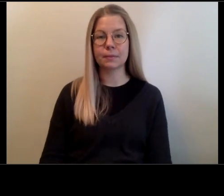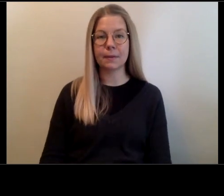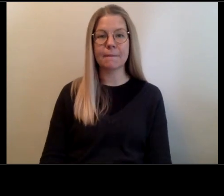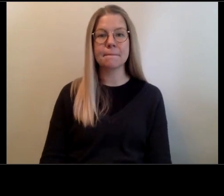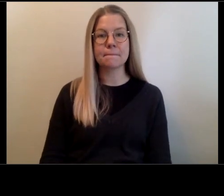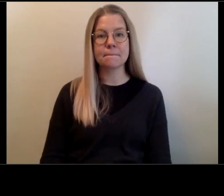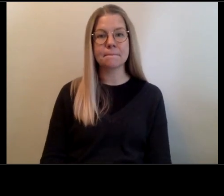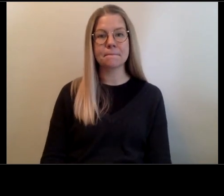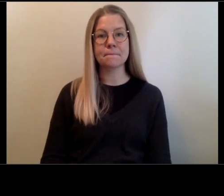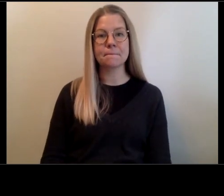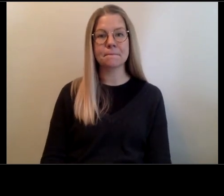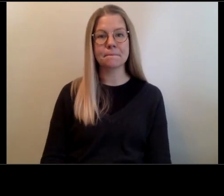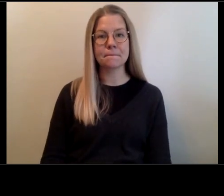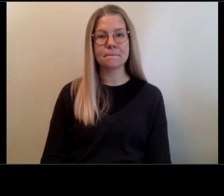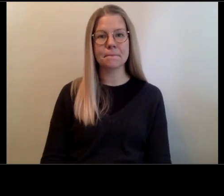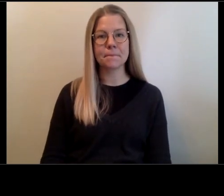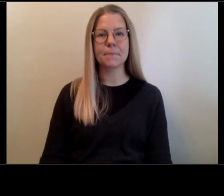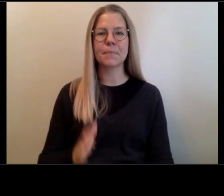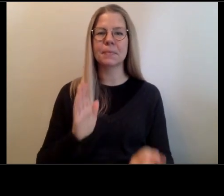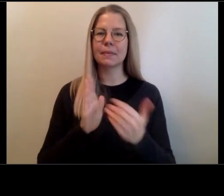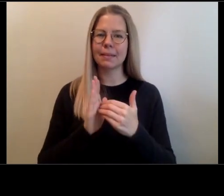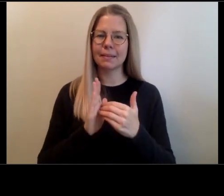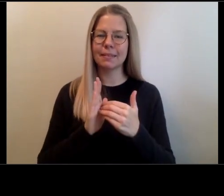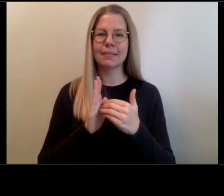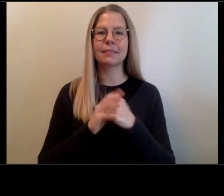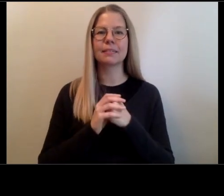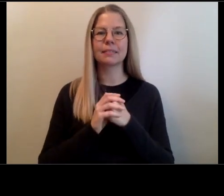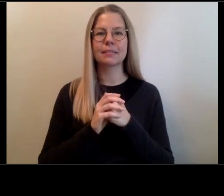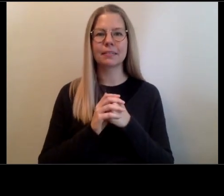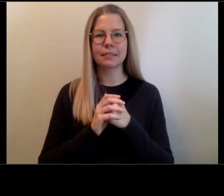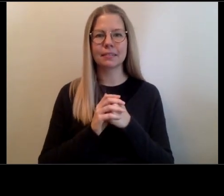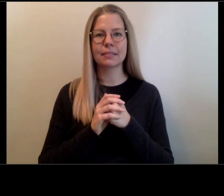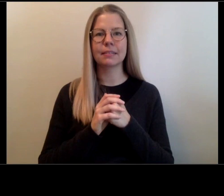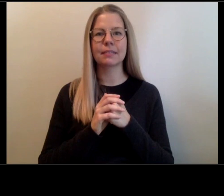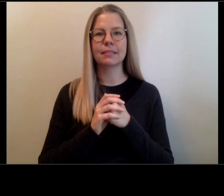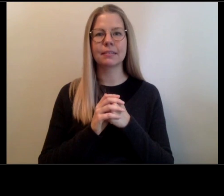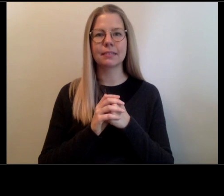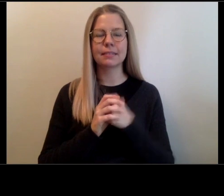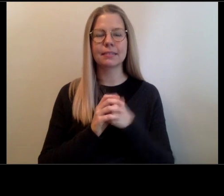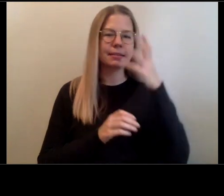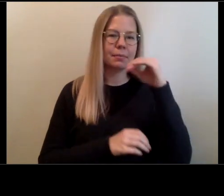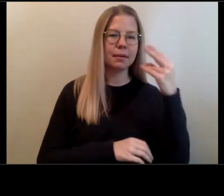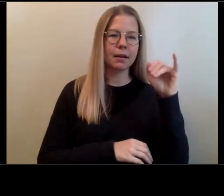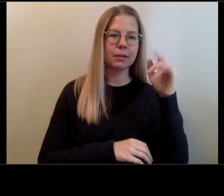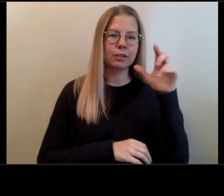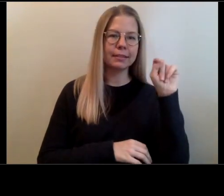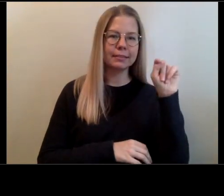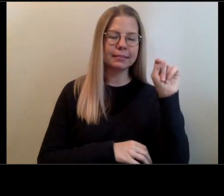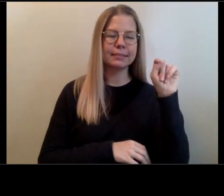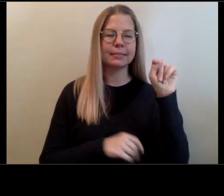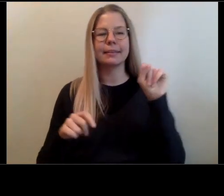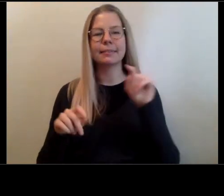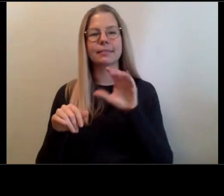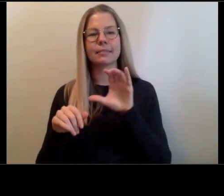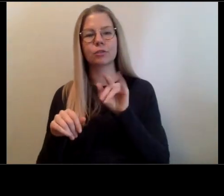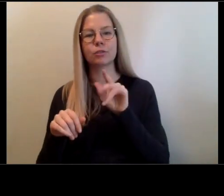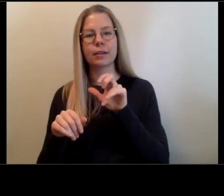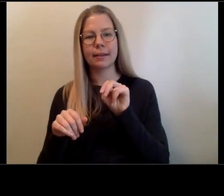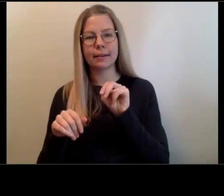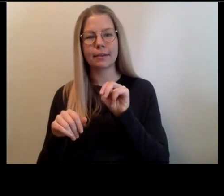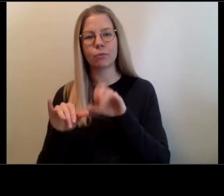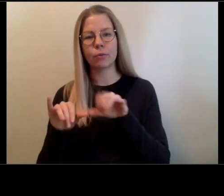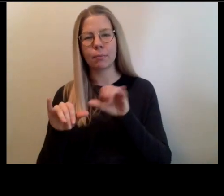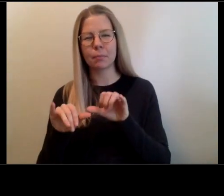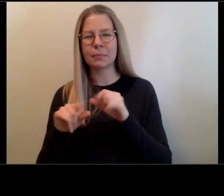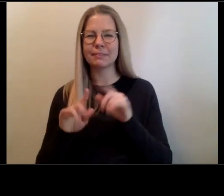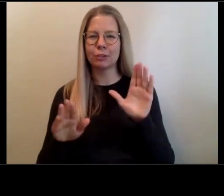here's another distinction between sleep hygienists and circadian rhythms and sleep physiology. So